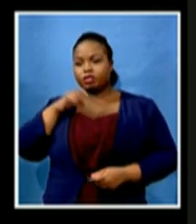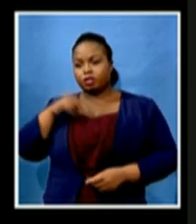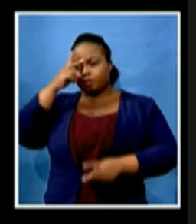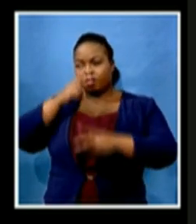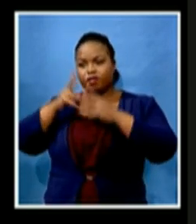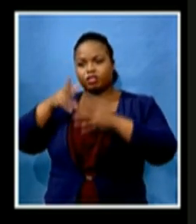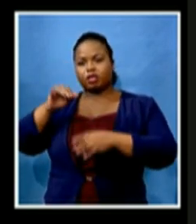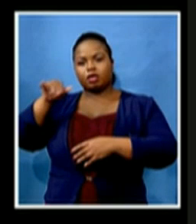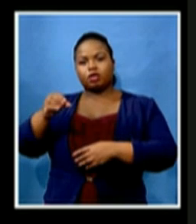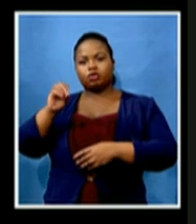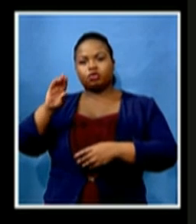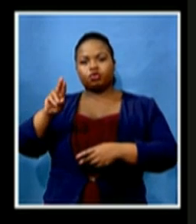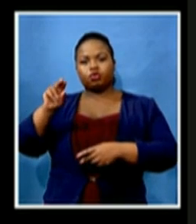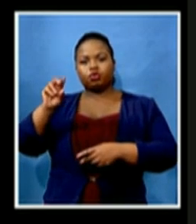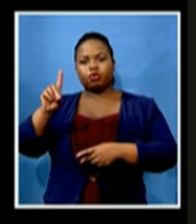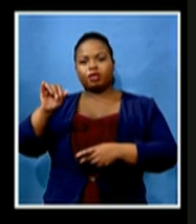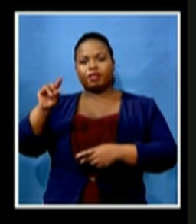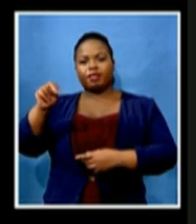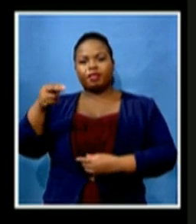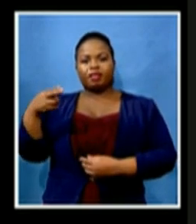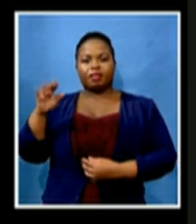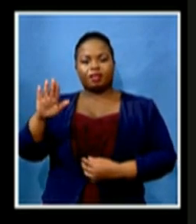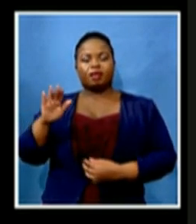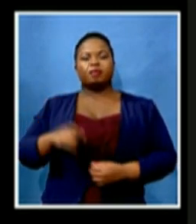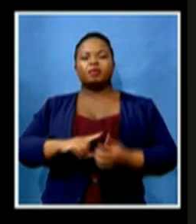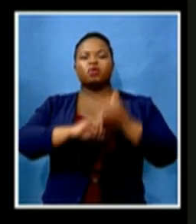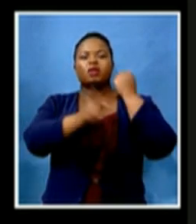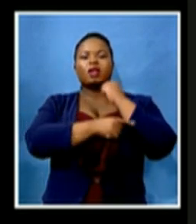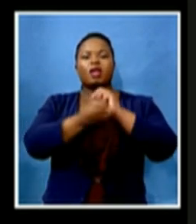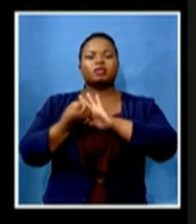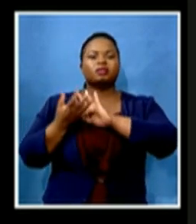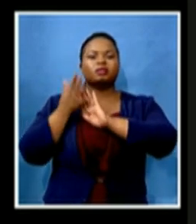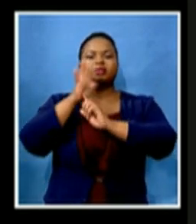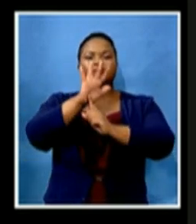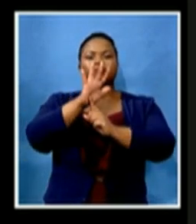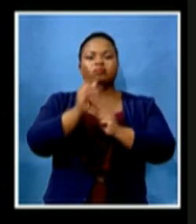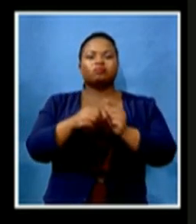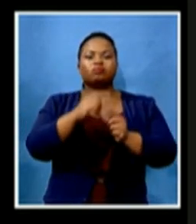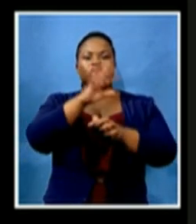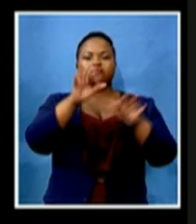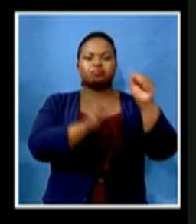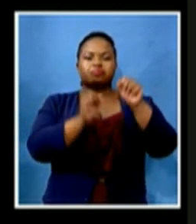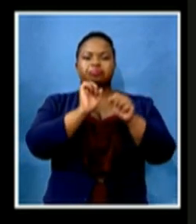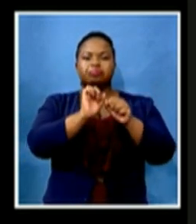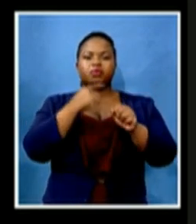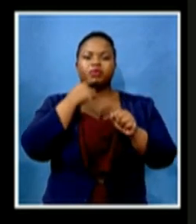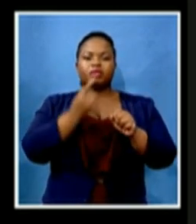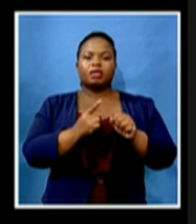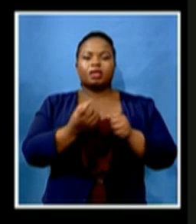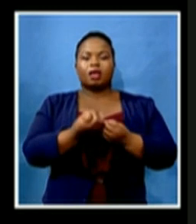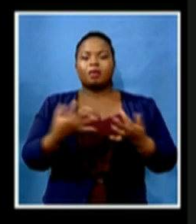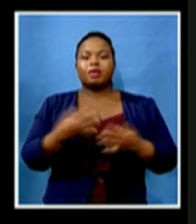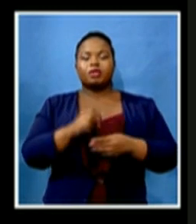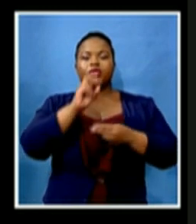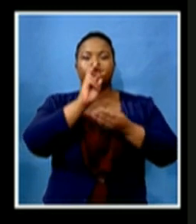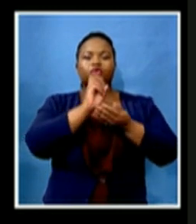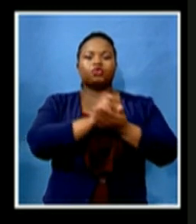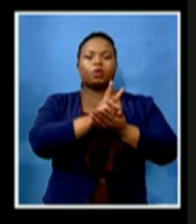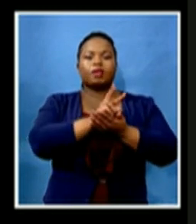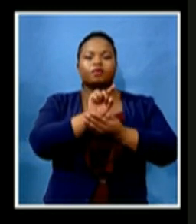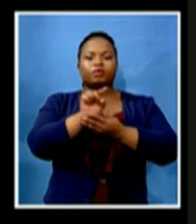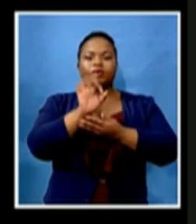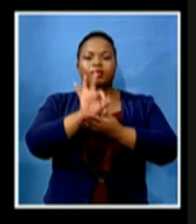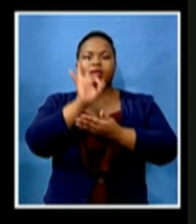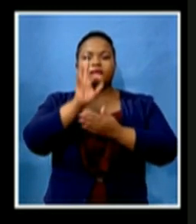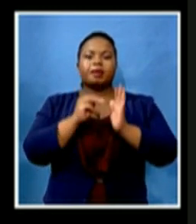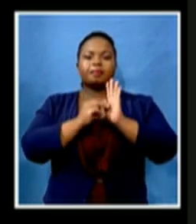last slide on your conclusions, you mentioned that approximately 12 to 13 million symptomatic cases projected by the beginning